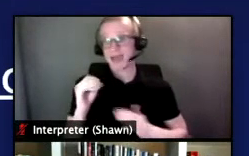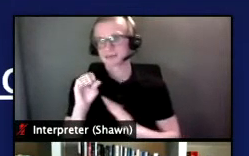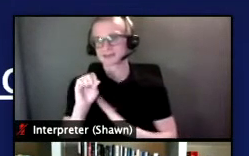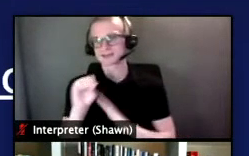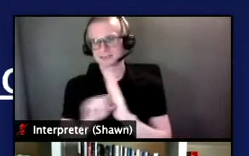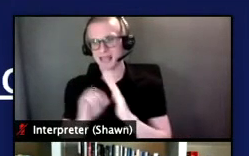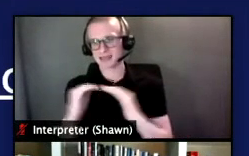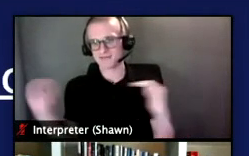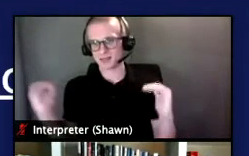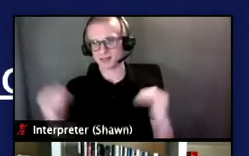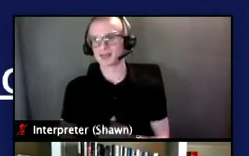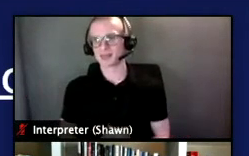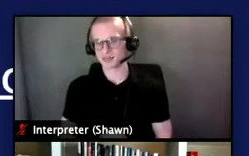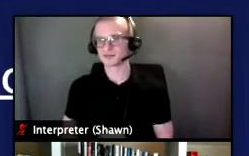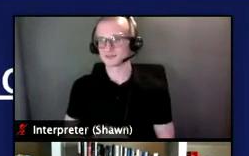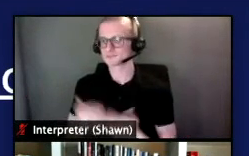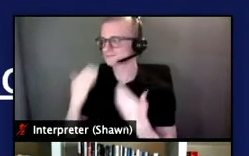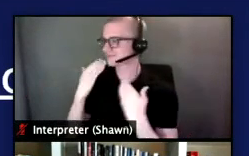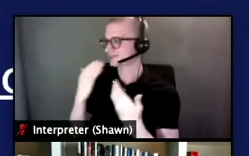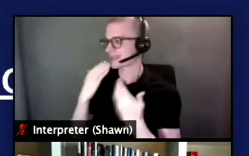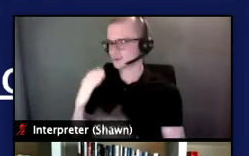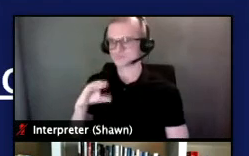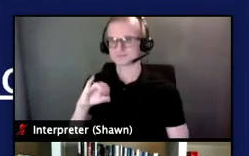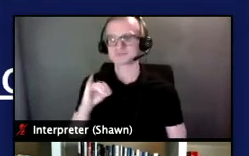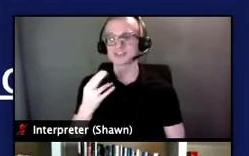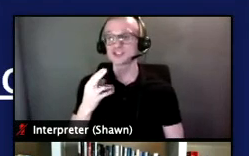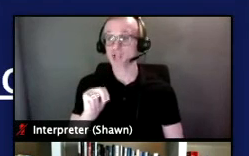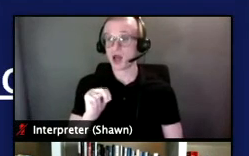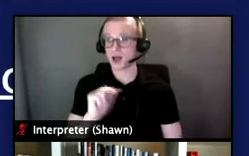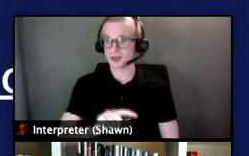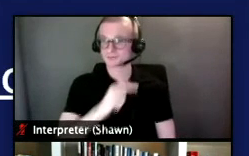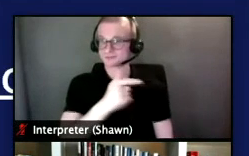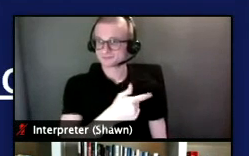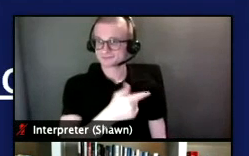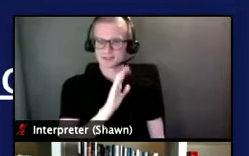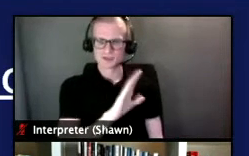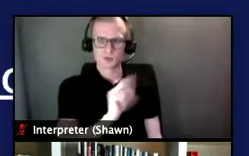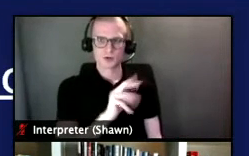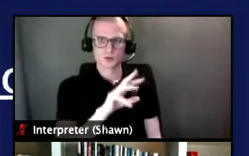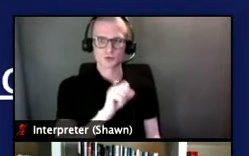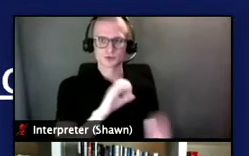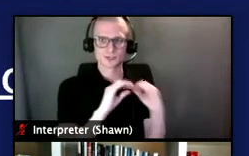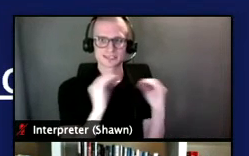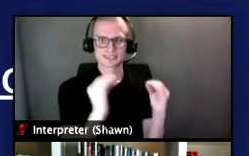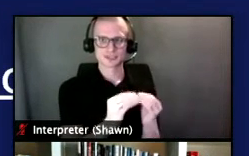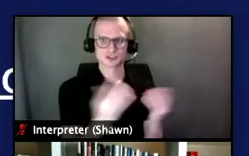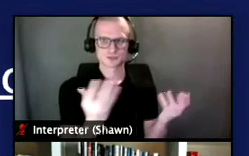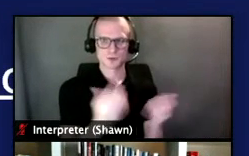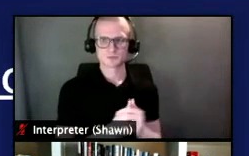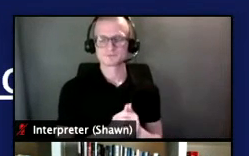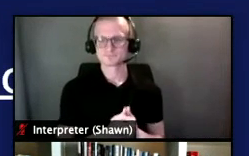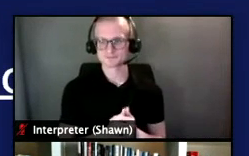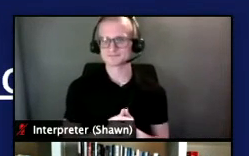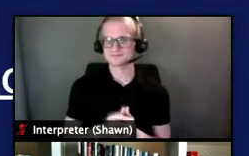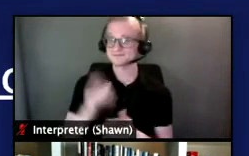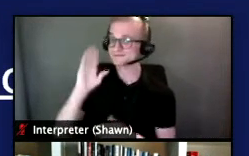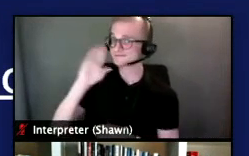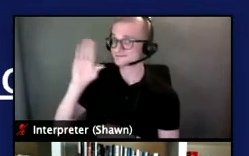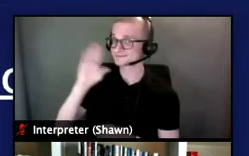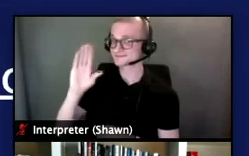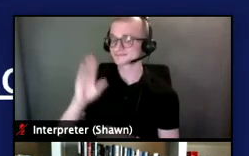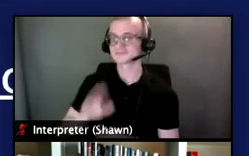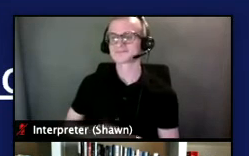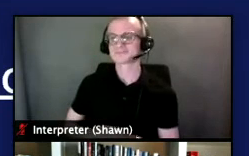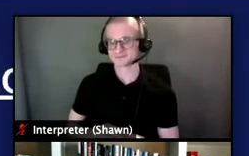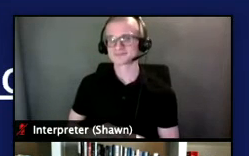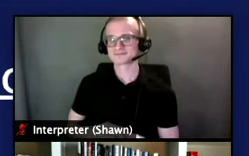Great, thank you. John, I'm going to take it over to you, and if you could say which outlet that you're with. Yeah, hi, everyone. It's John